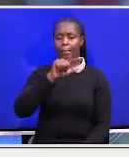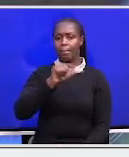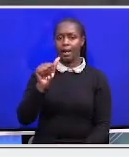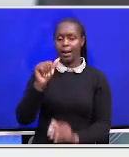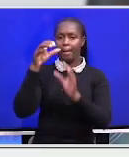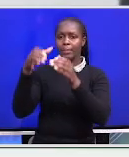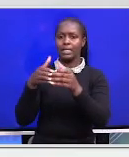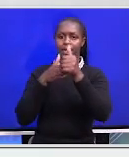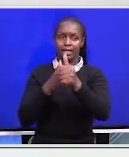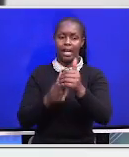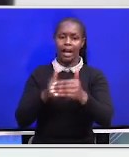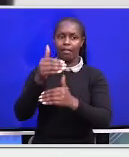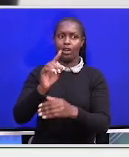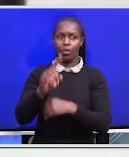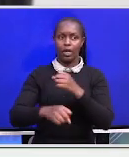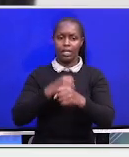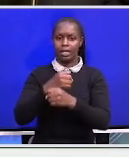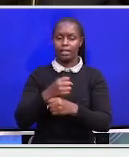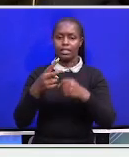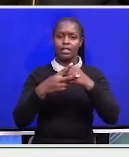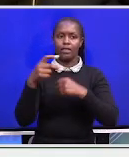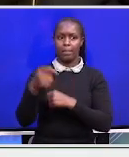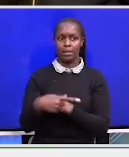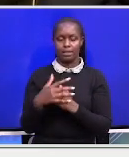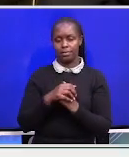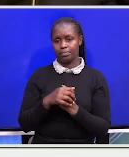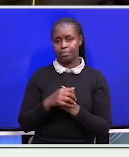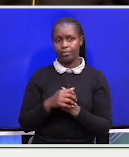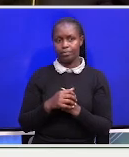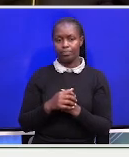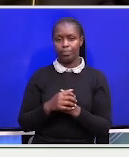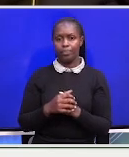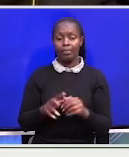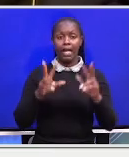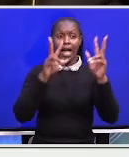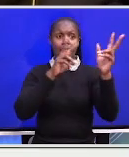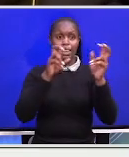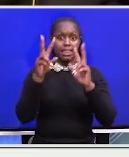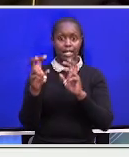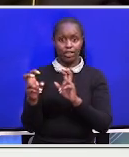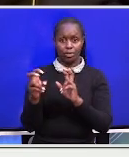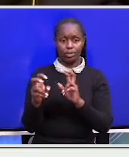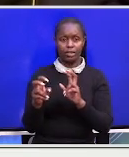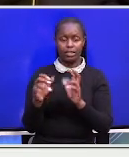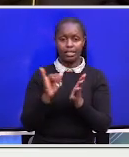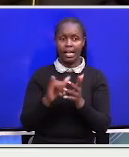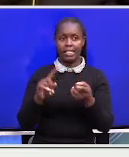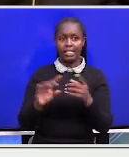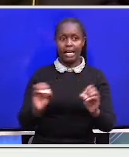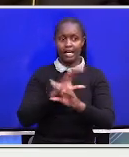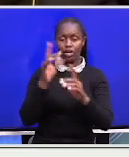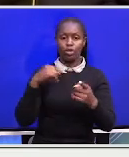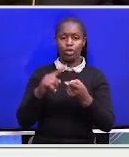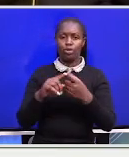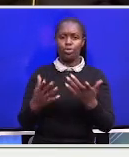helm after 1 year and 7 months. Where we take issue is the deliberate scheme to sabotage